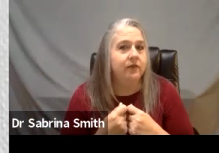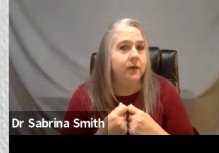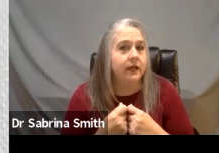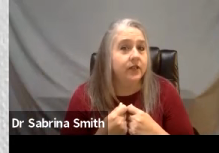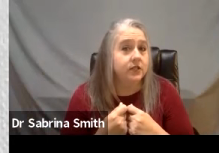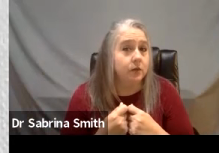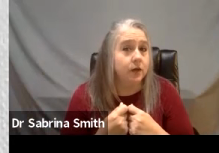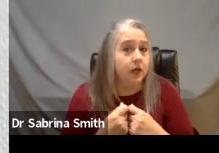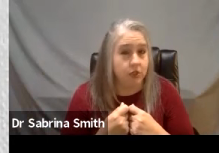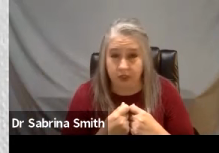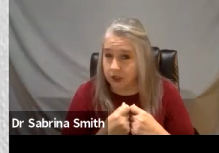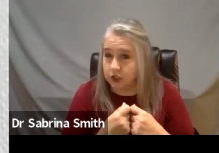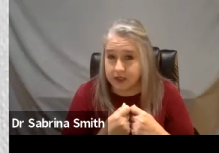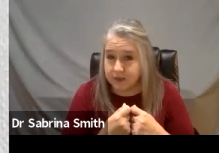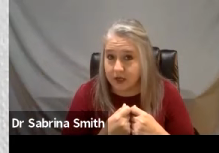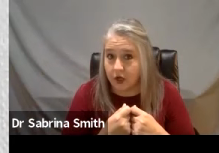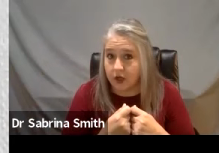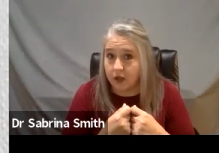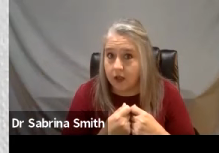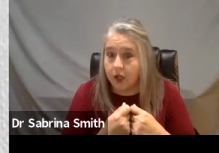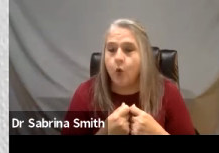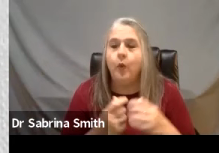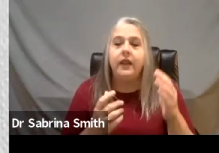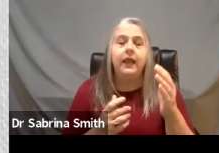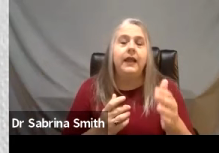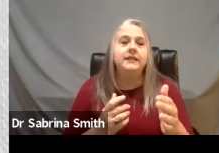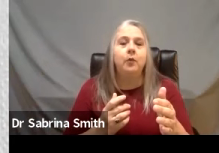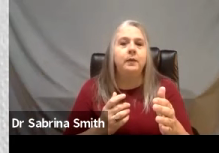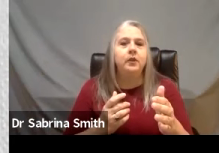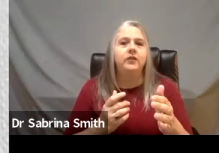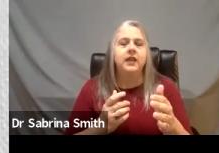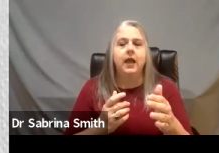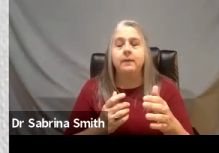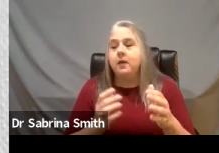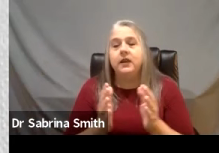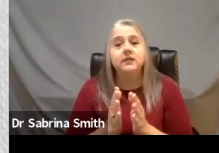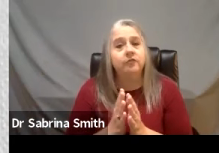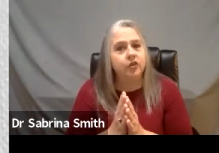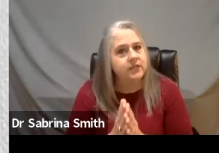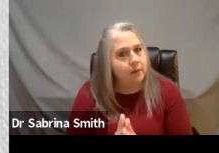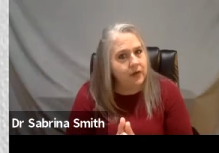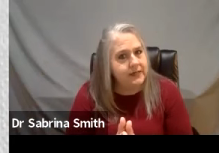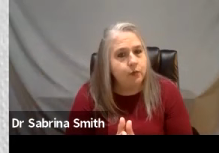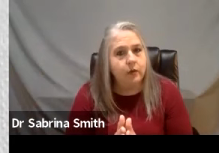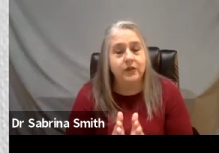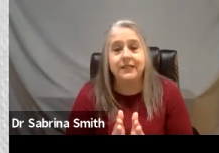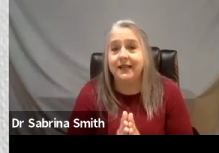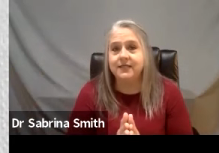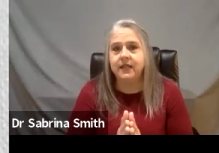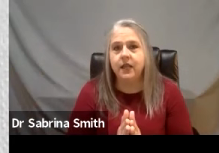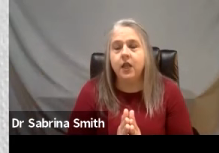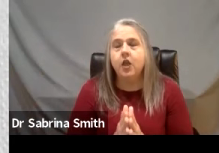going to be for my deaf consumer? Do you think they're going to trust me at all? And I tell people all the time, because for some reason when